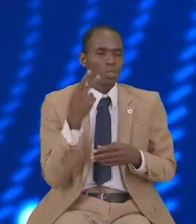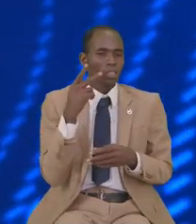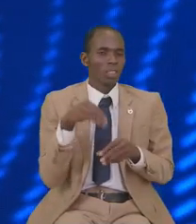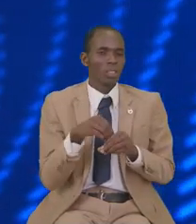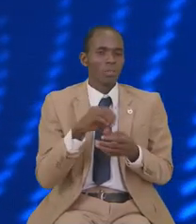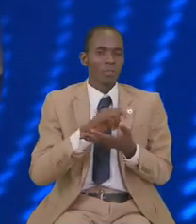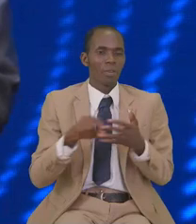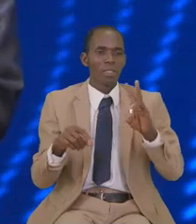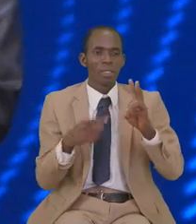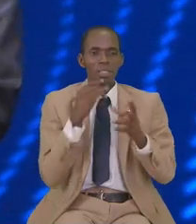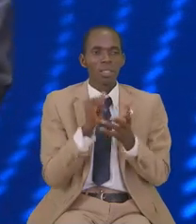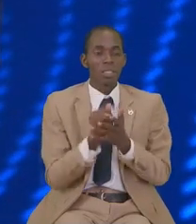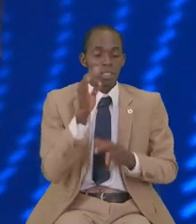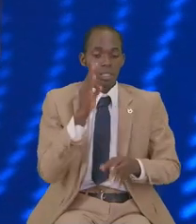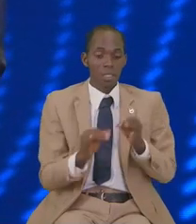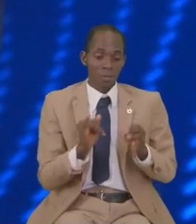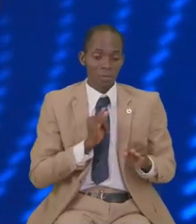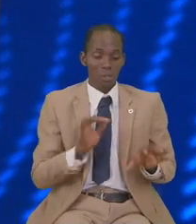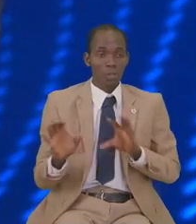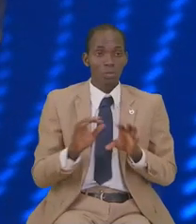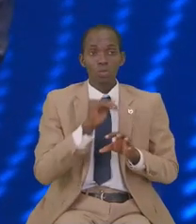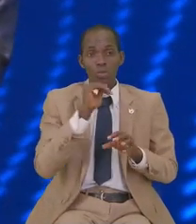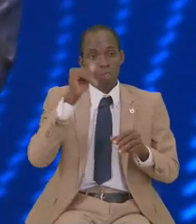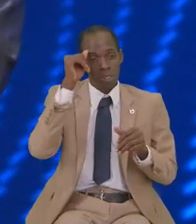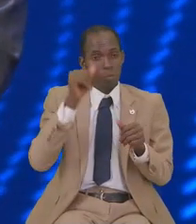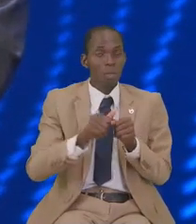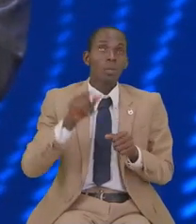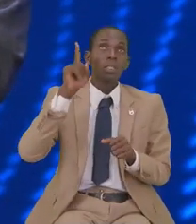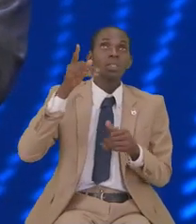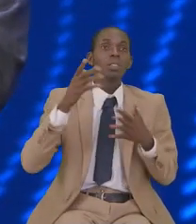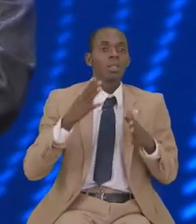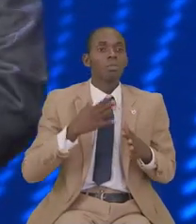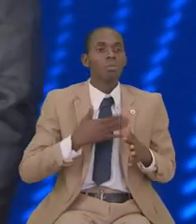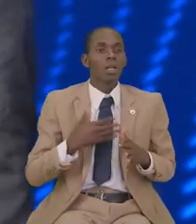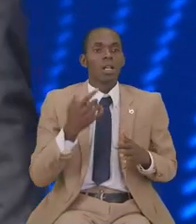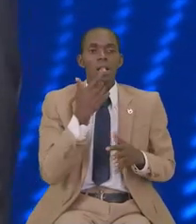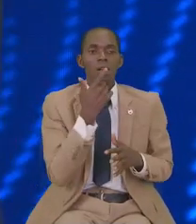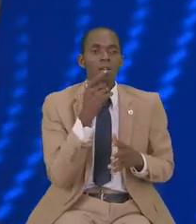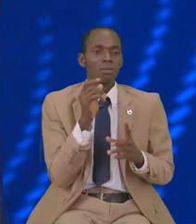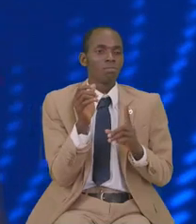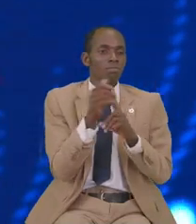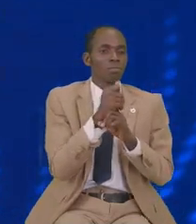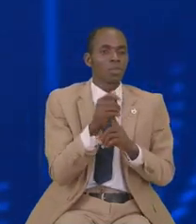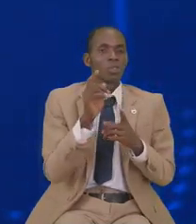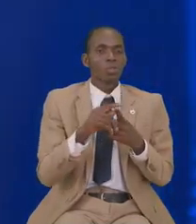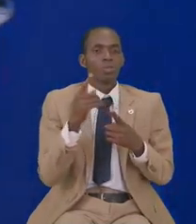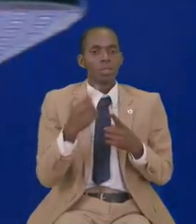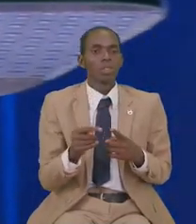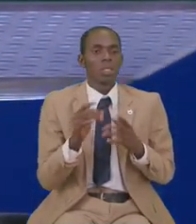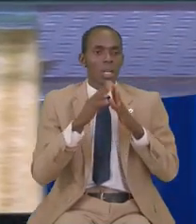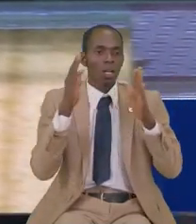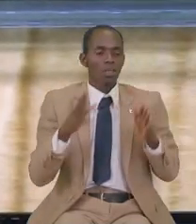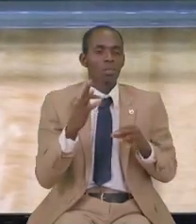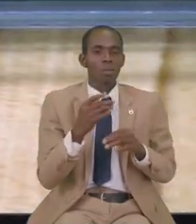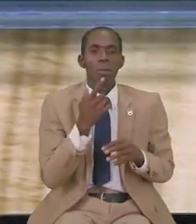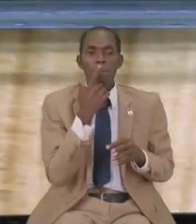not remember thee, let my tongue cleave to the roof of my tongue. If I do not remember you,